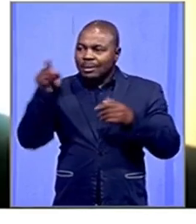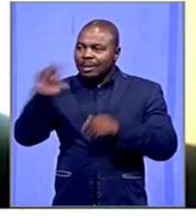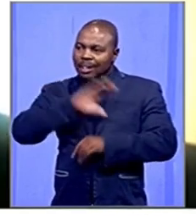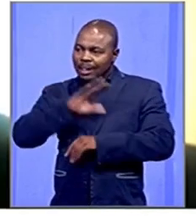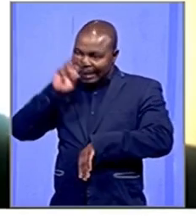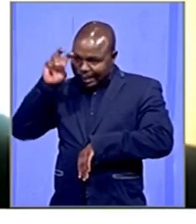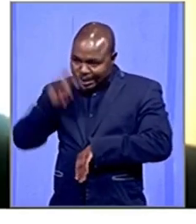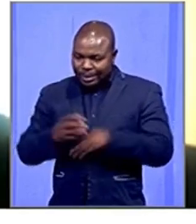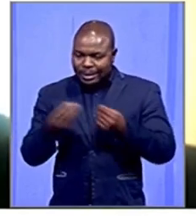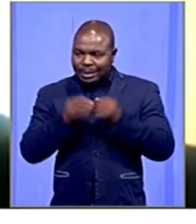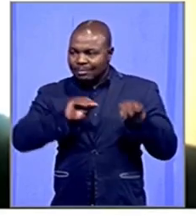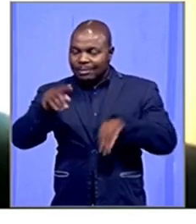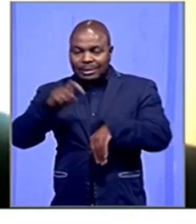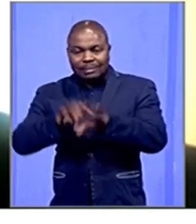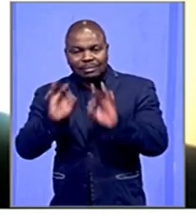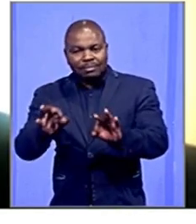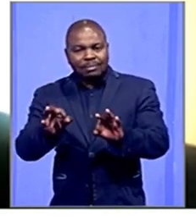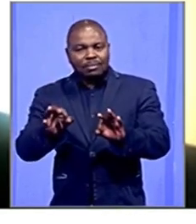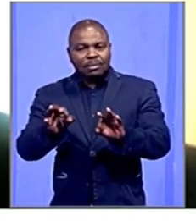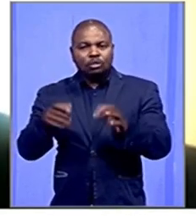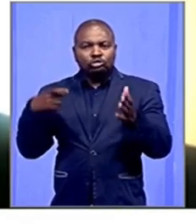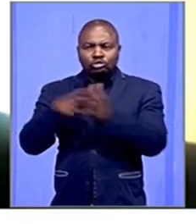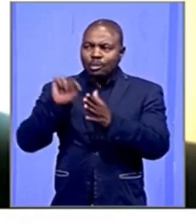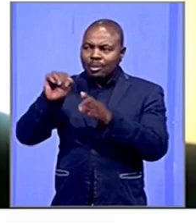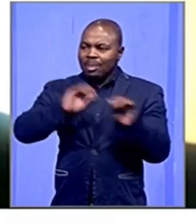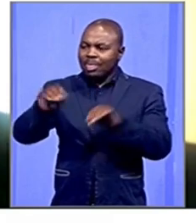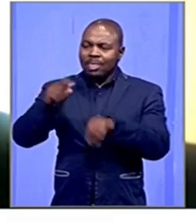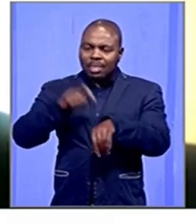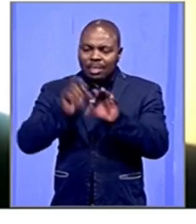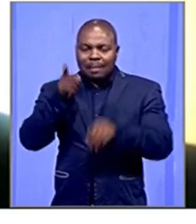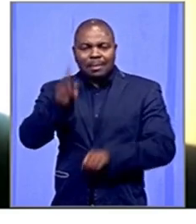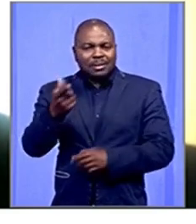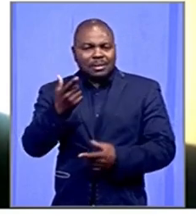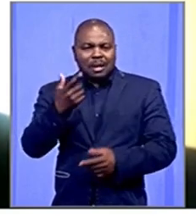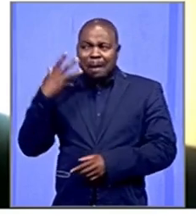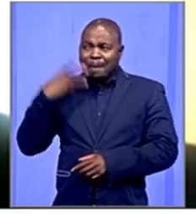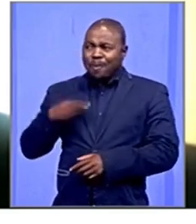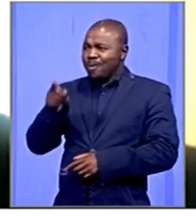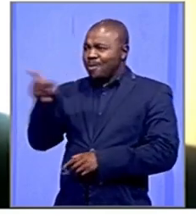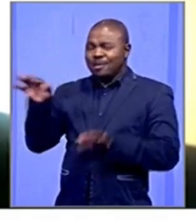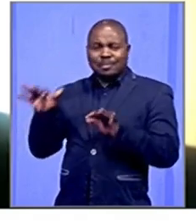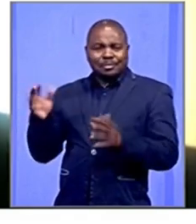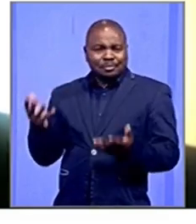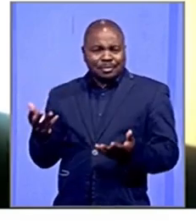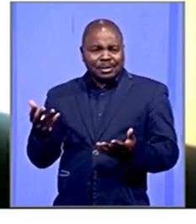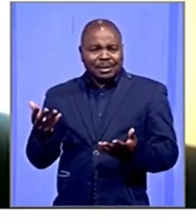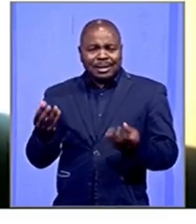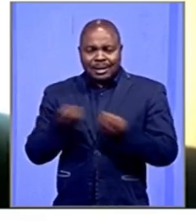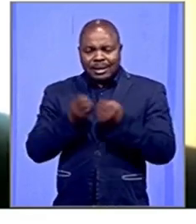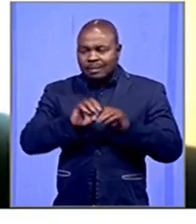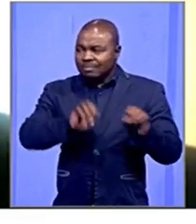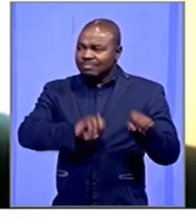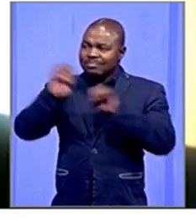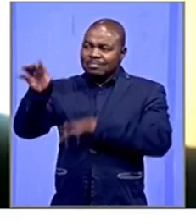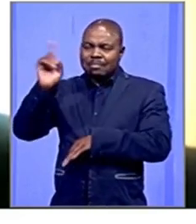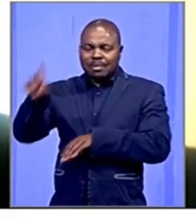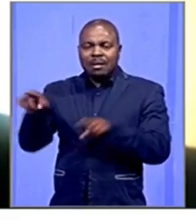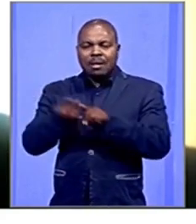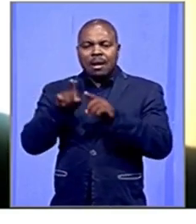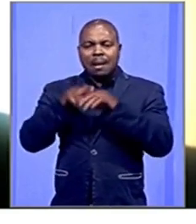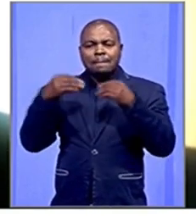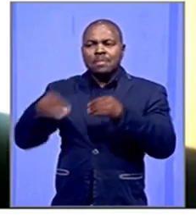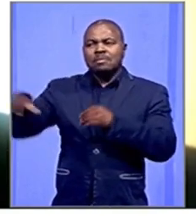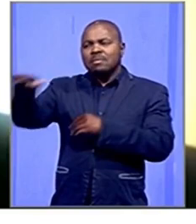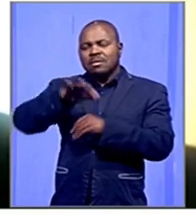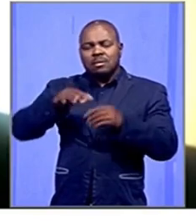want goods in shops. You know, what about the poor, where goods must be delivered into the main market,